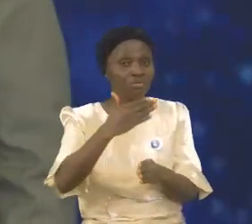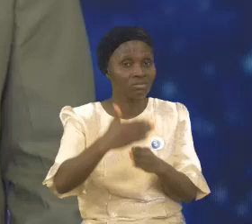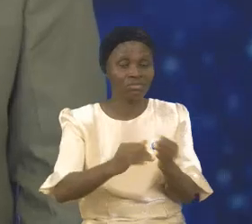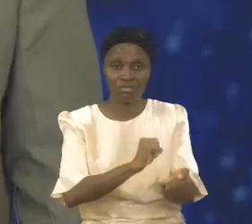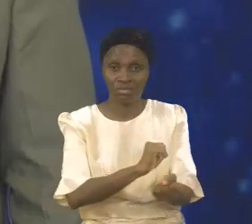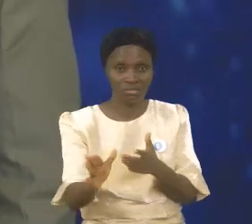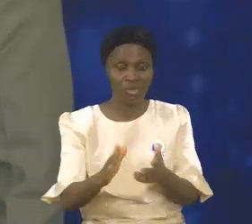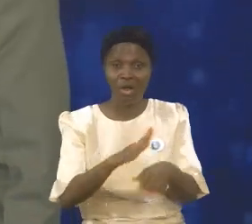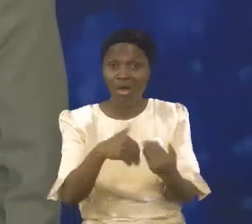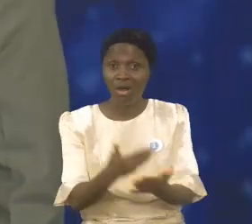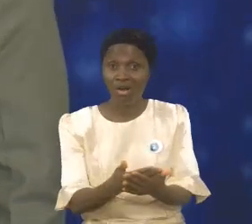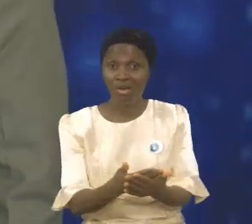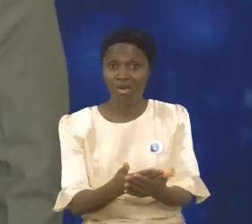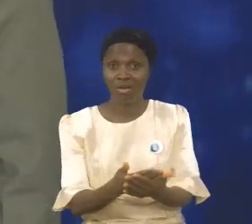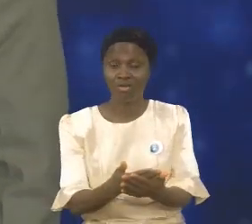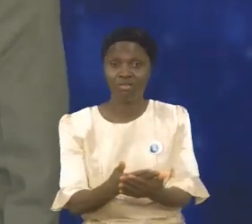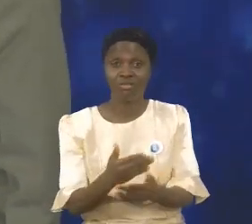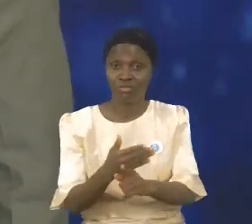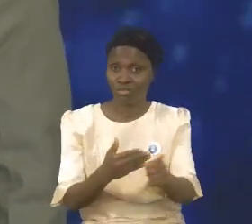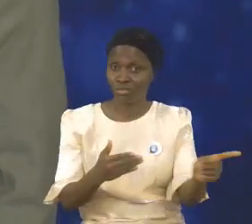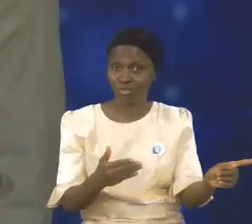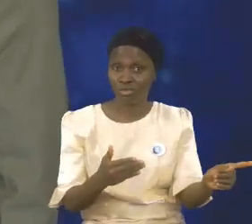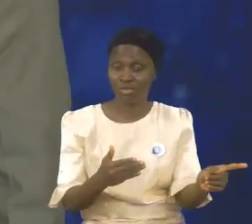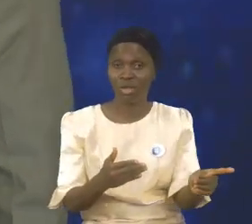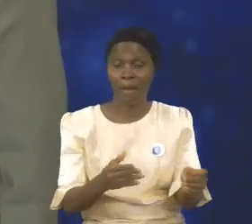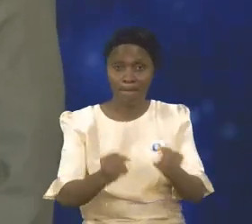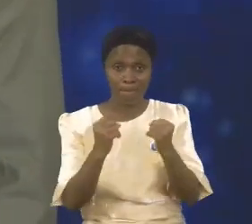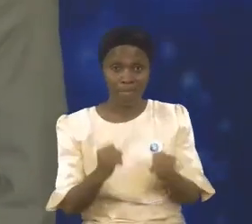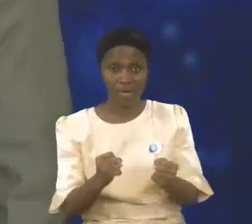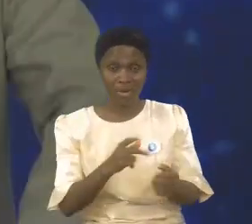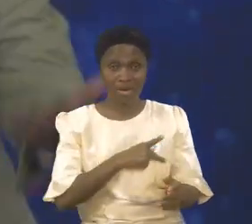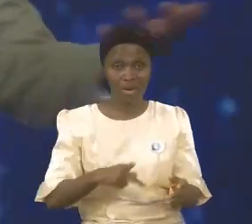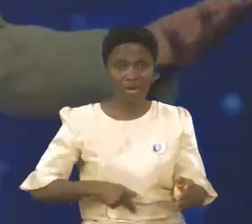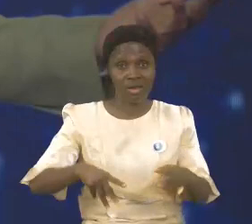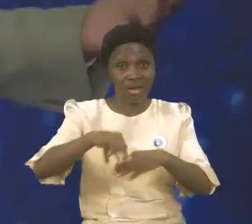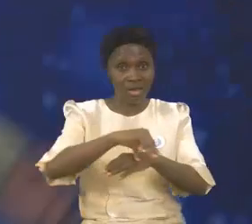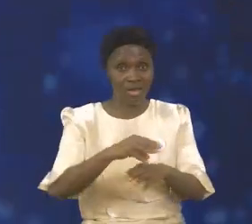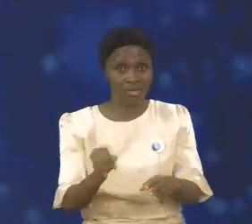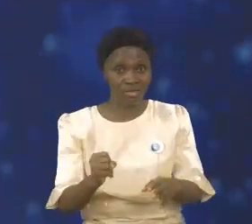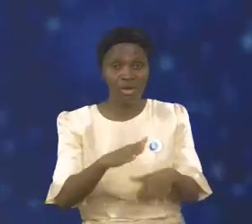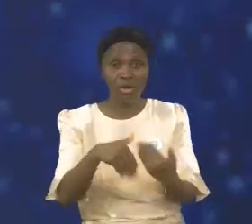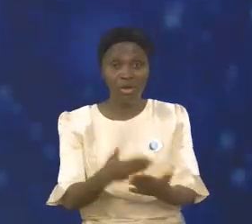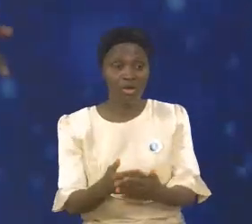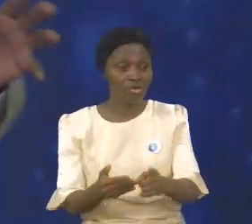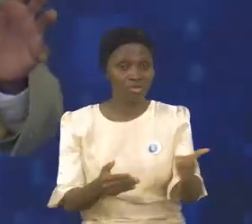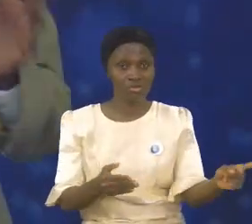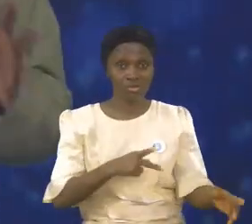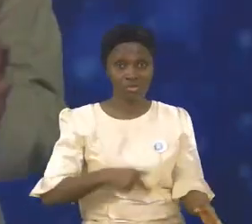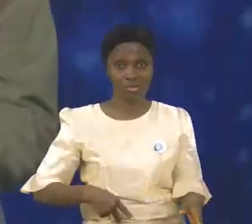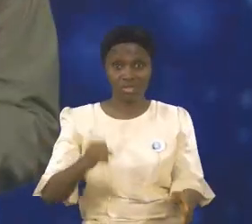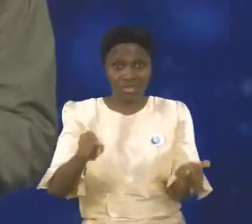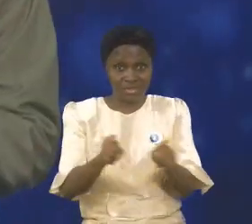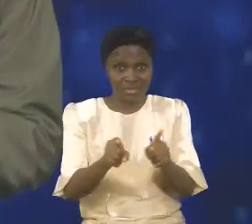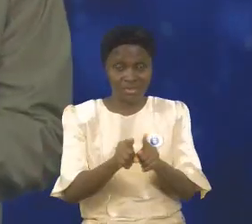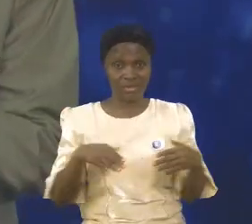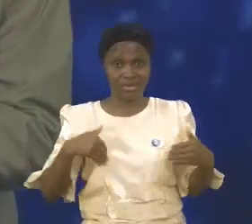All those powers, all those emperors, all those kings, like bees, they shall